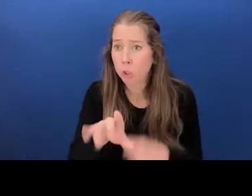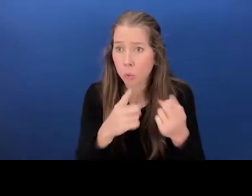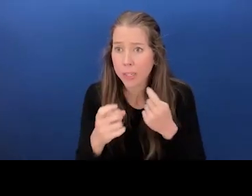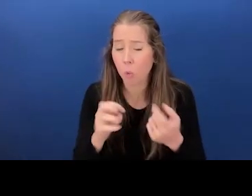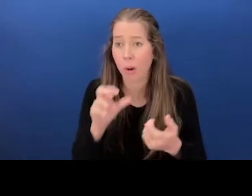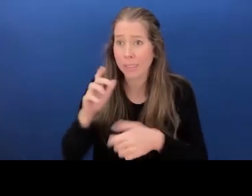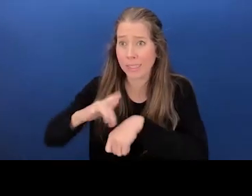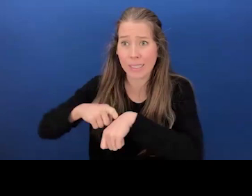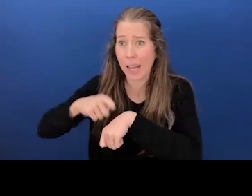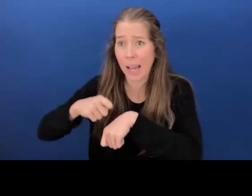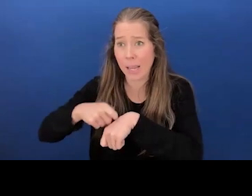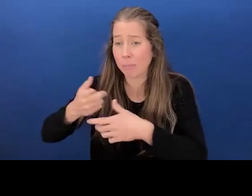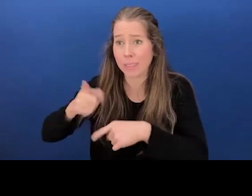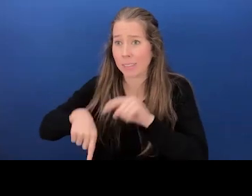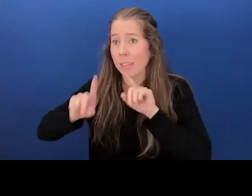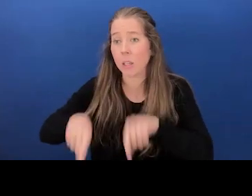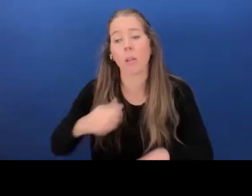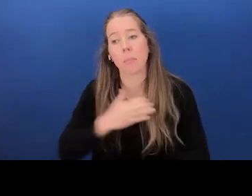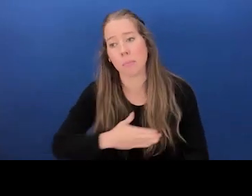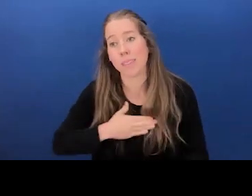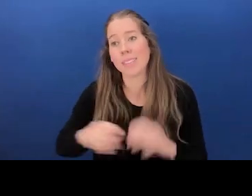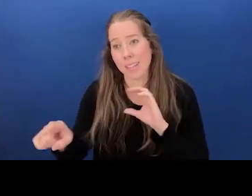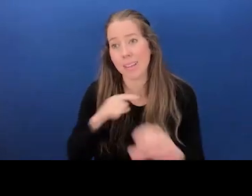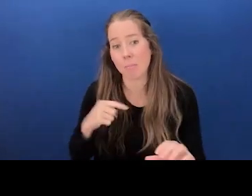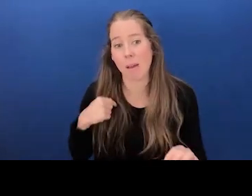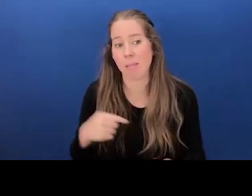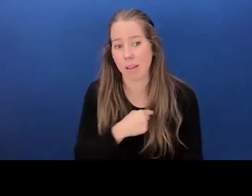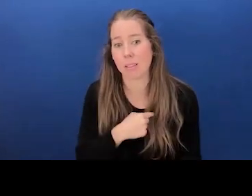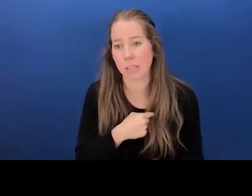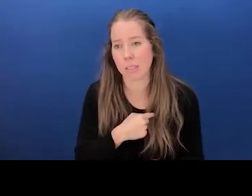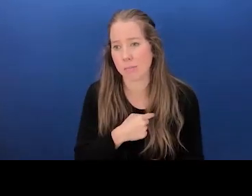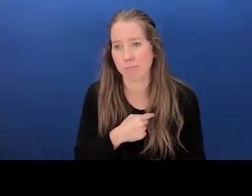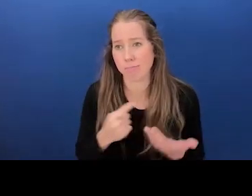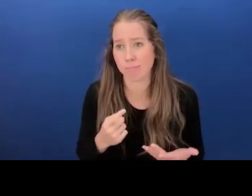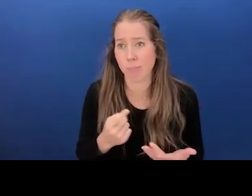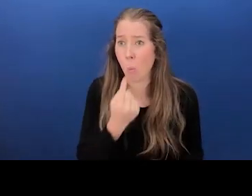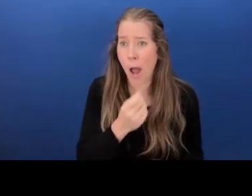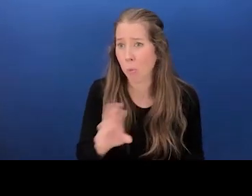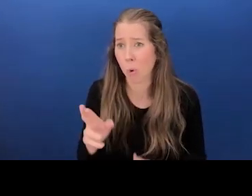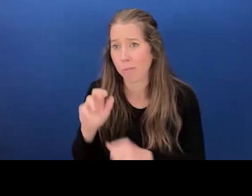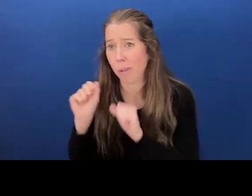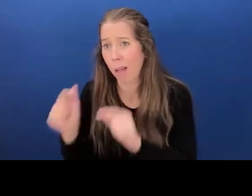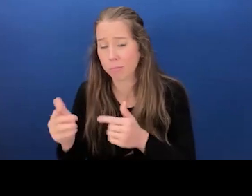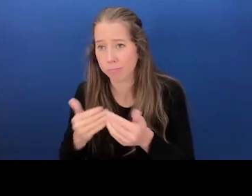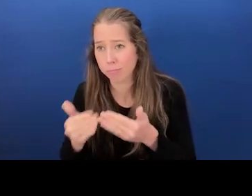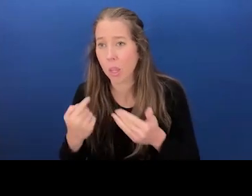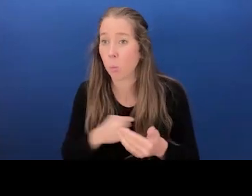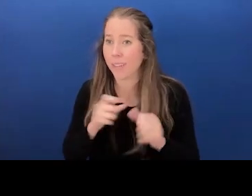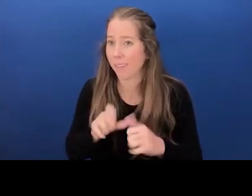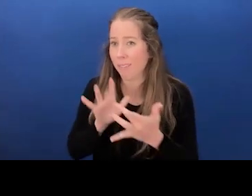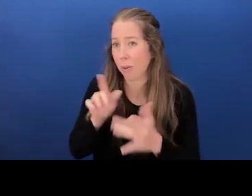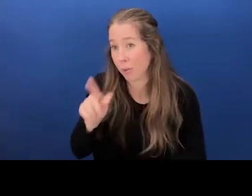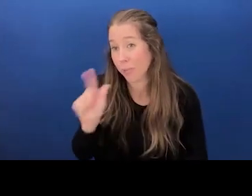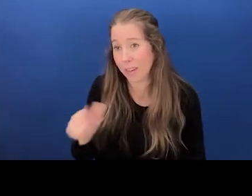it, please email one or more of us, and we can follow up with you